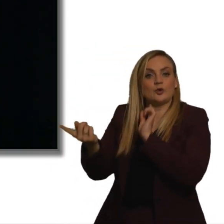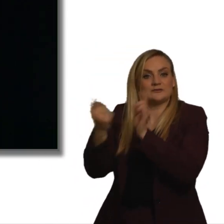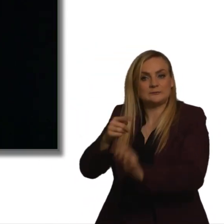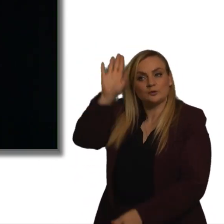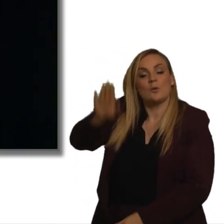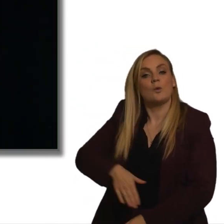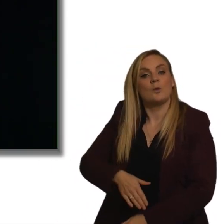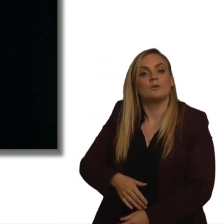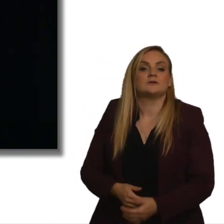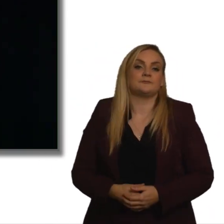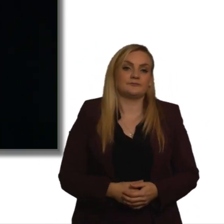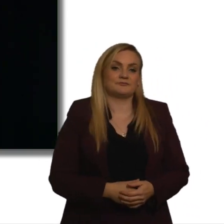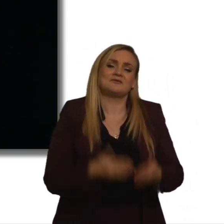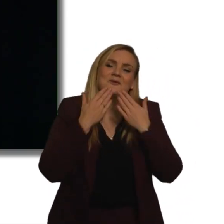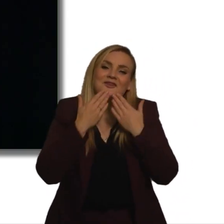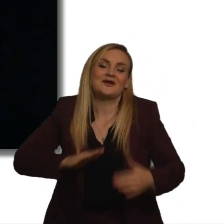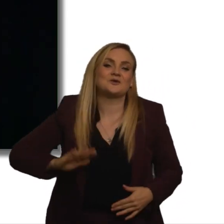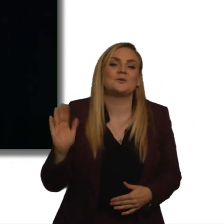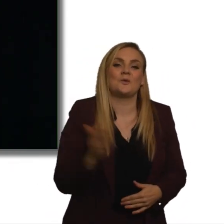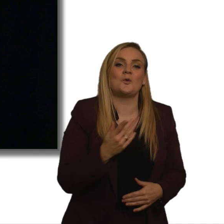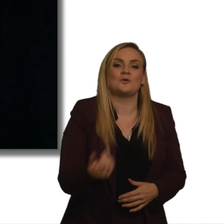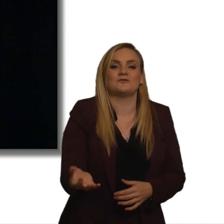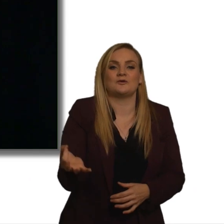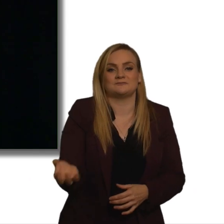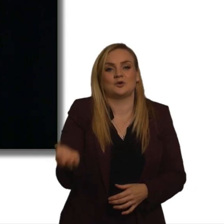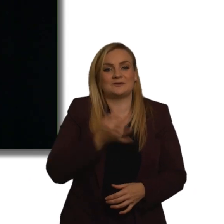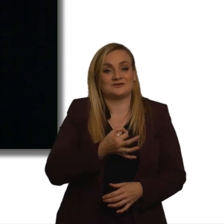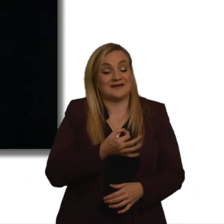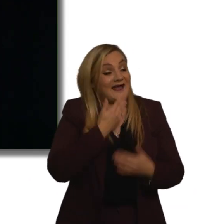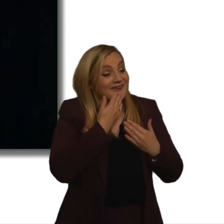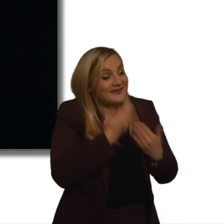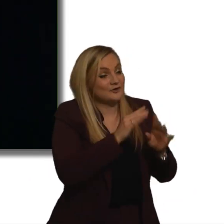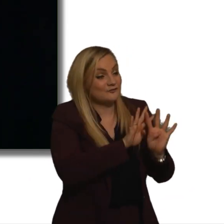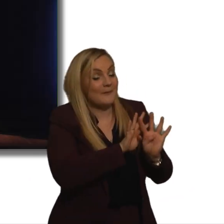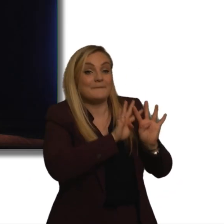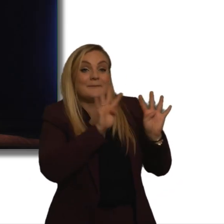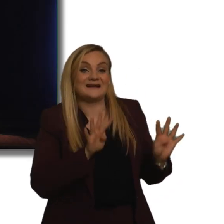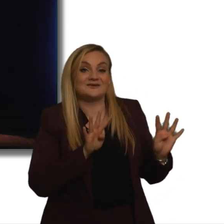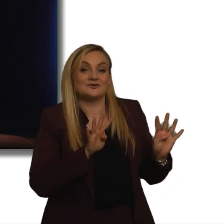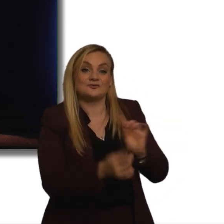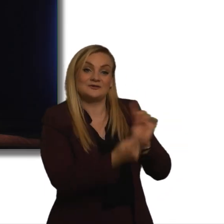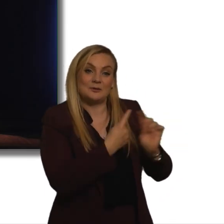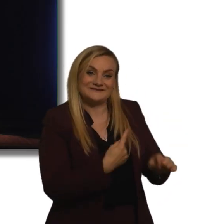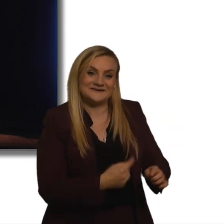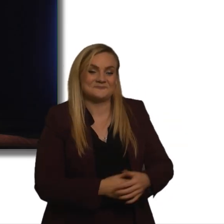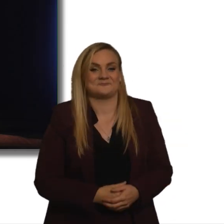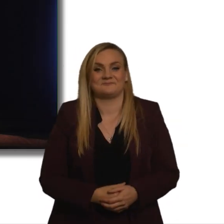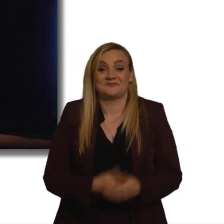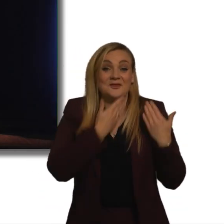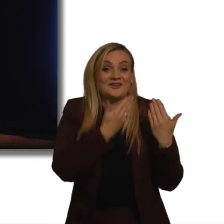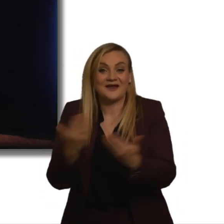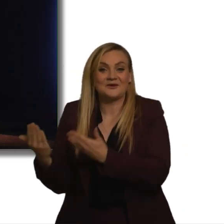to. So thank you to everyone who submitted a question, and thank you to our panel for responding. So thank you,